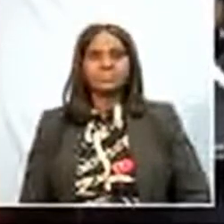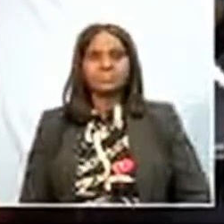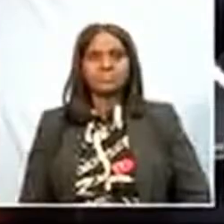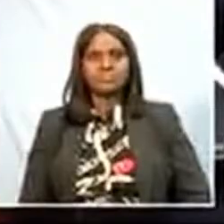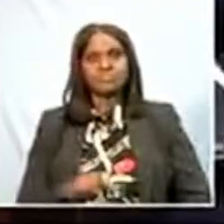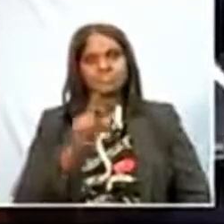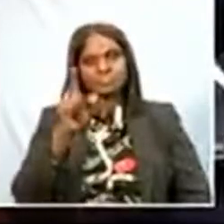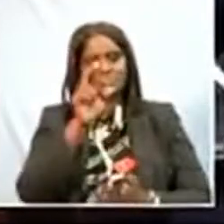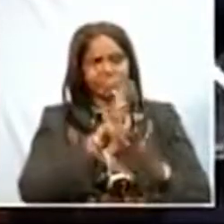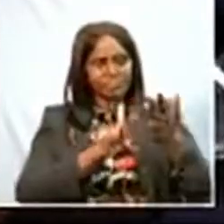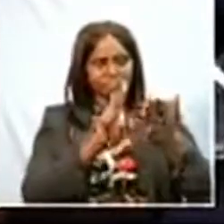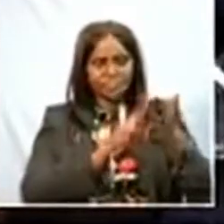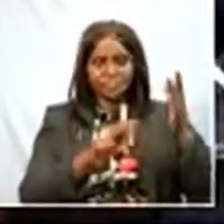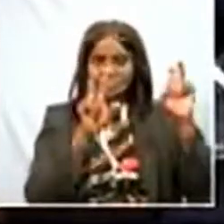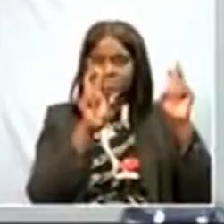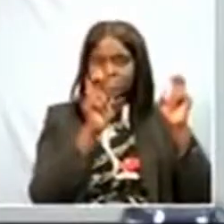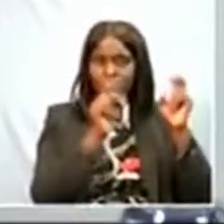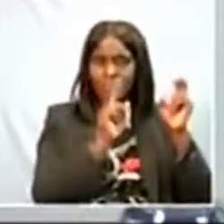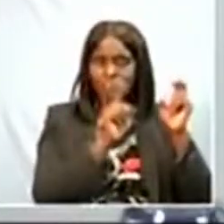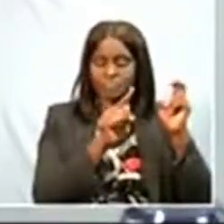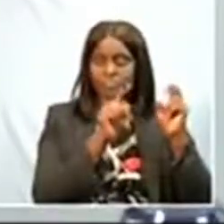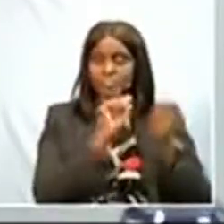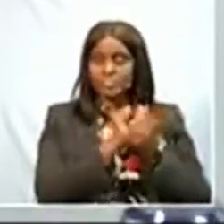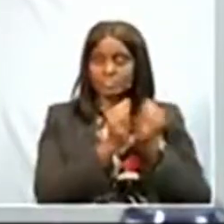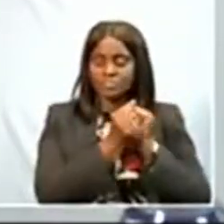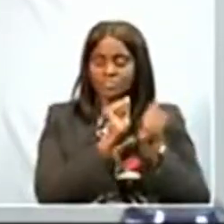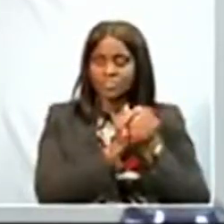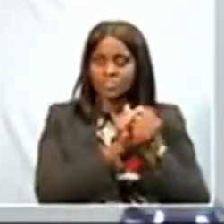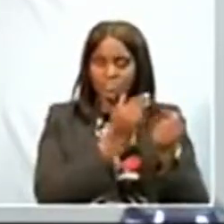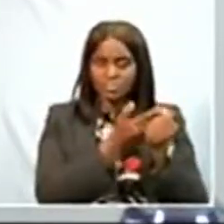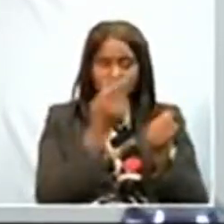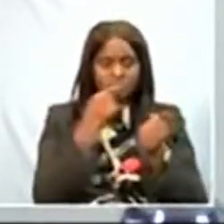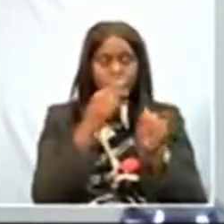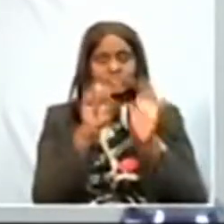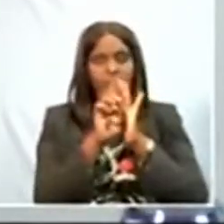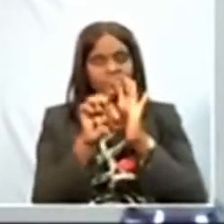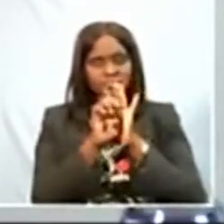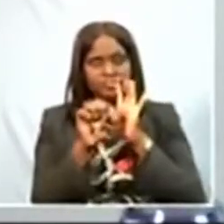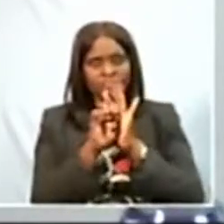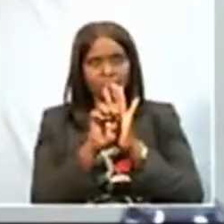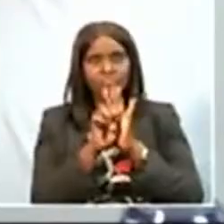You read the title of the query, for instance,